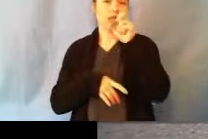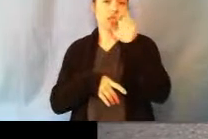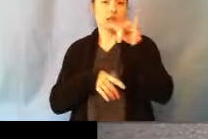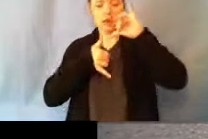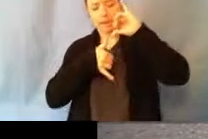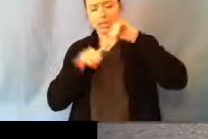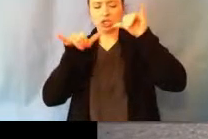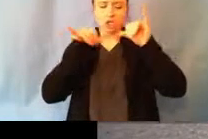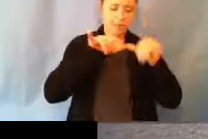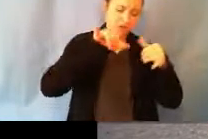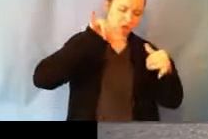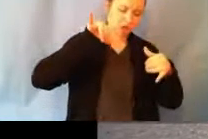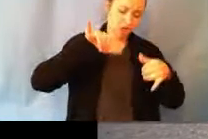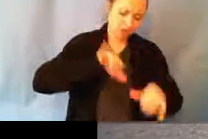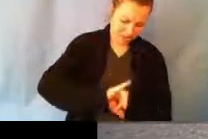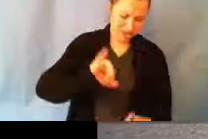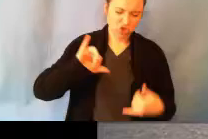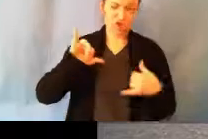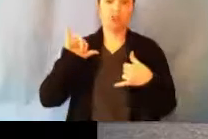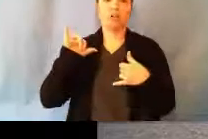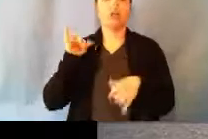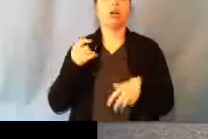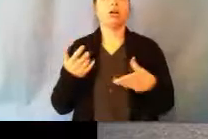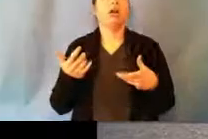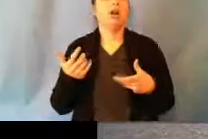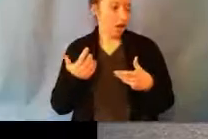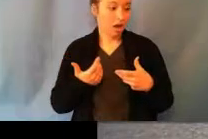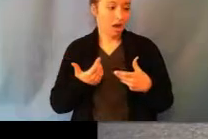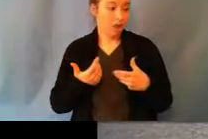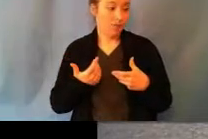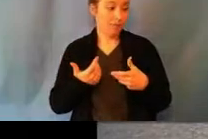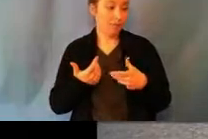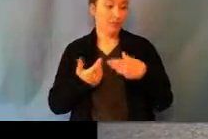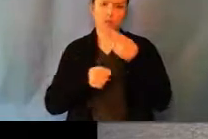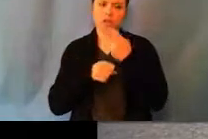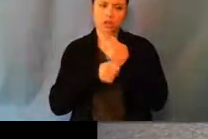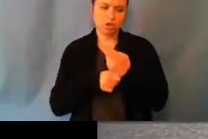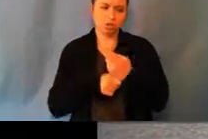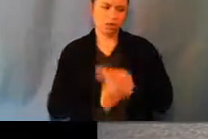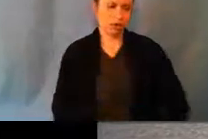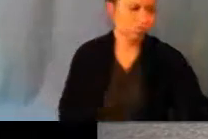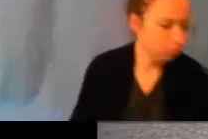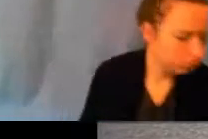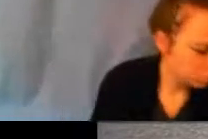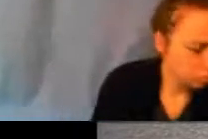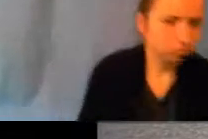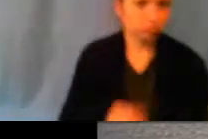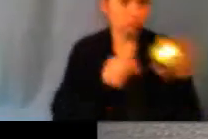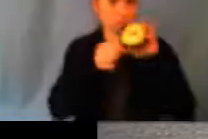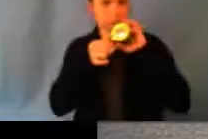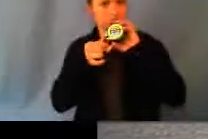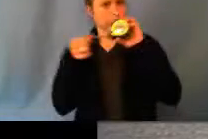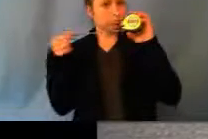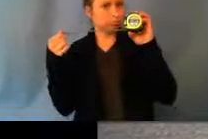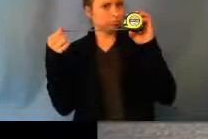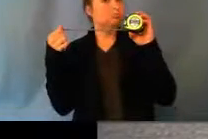measured, and then he measured some more. He's using a tape measure.